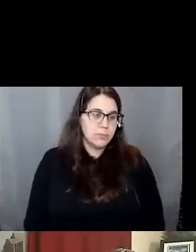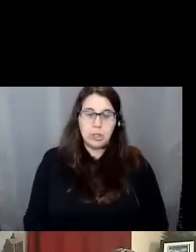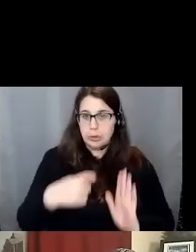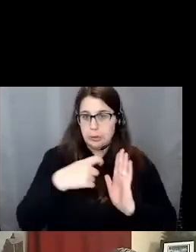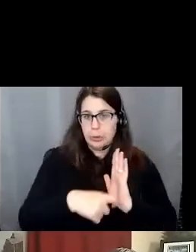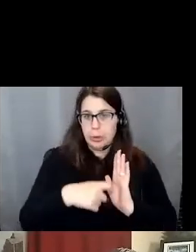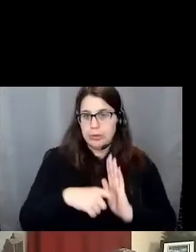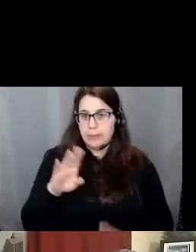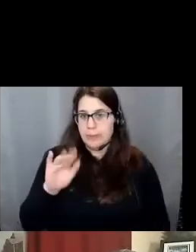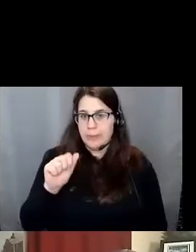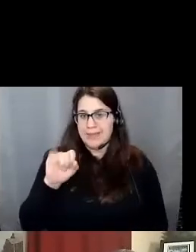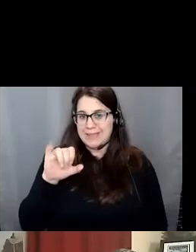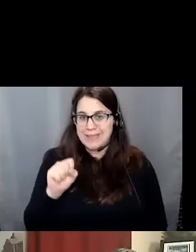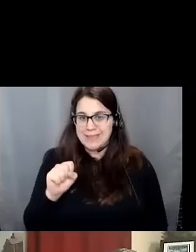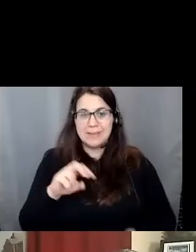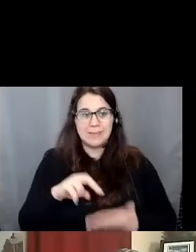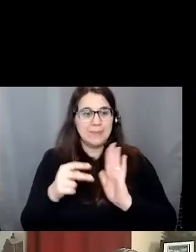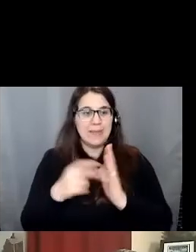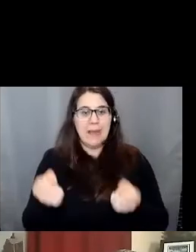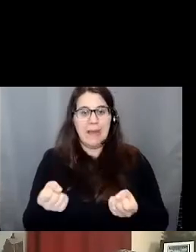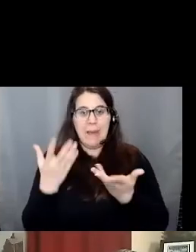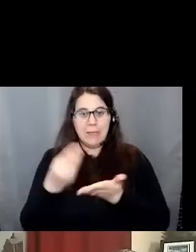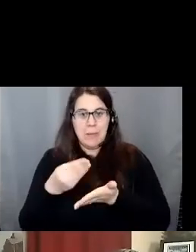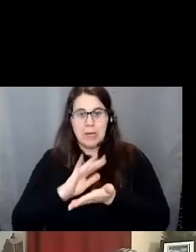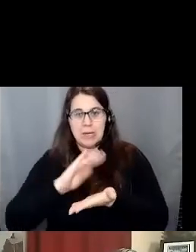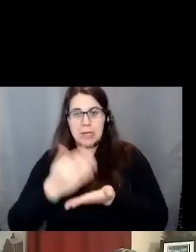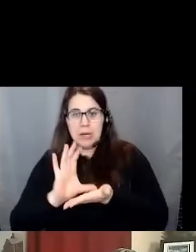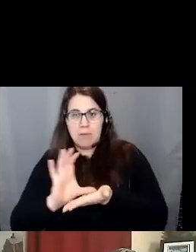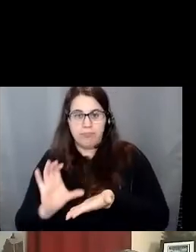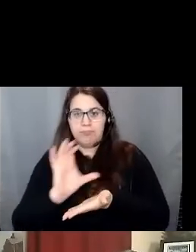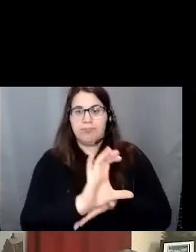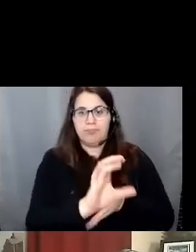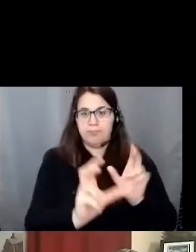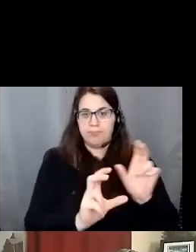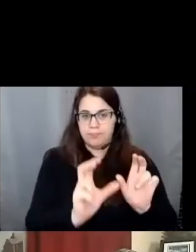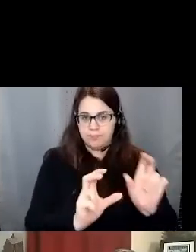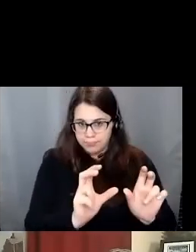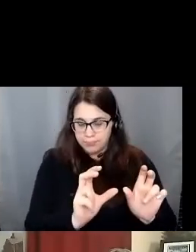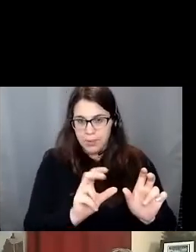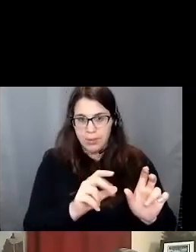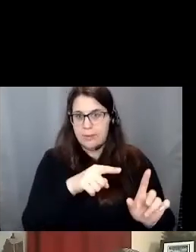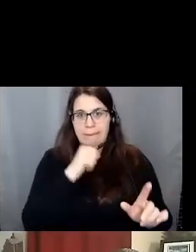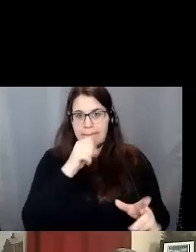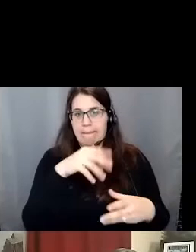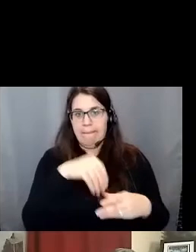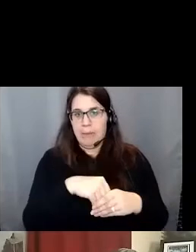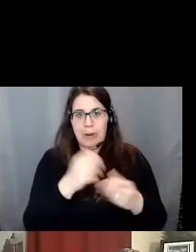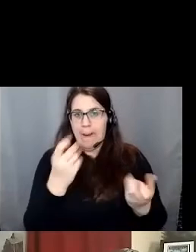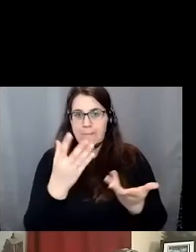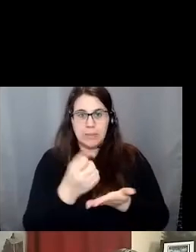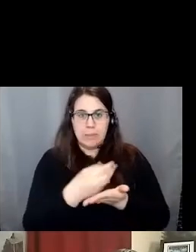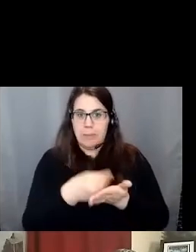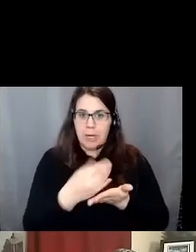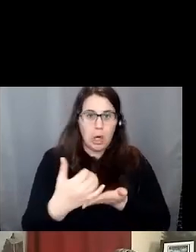essentially the amount of money that you put into the investment, does not include earnings or fees or